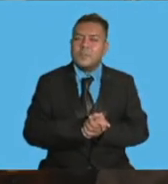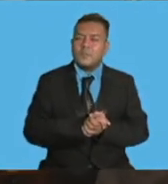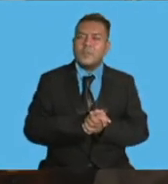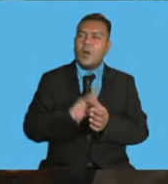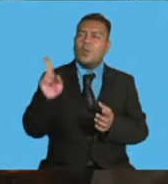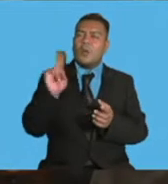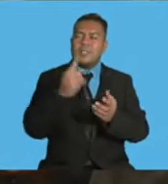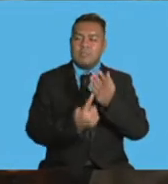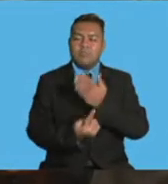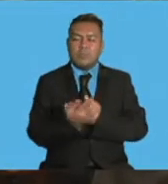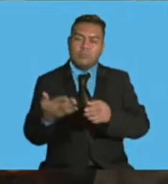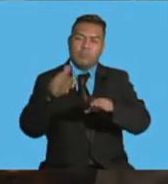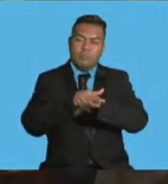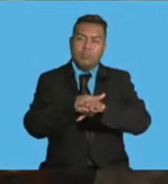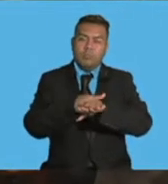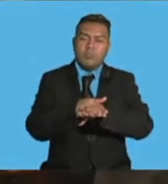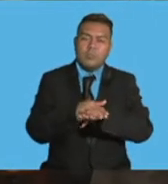what has been covered in